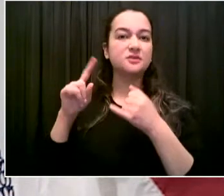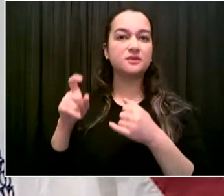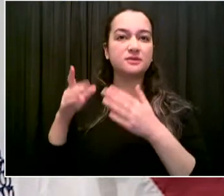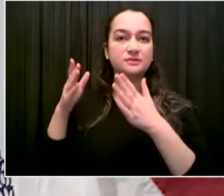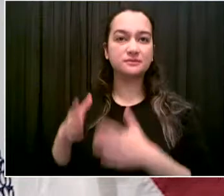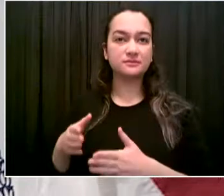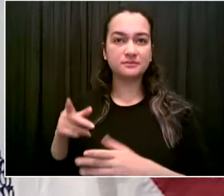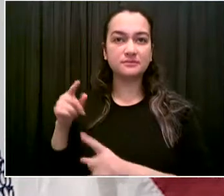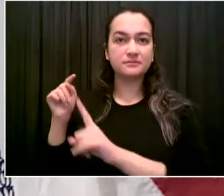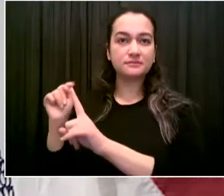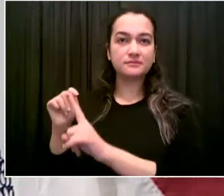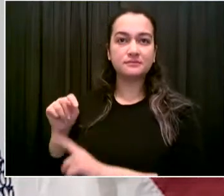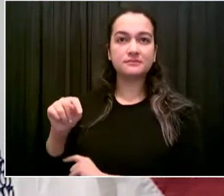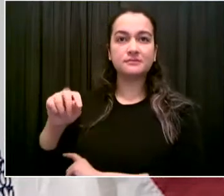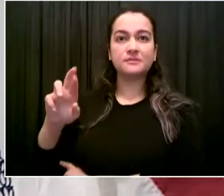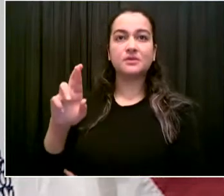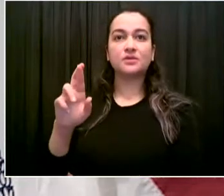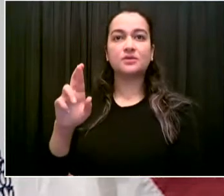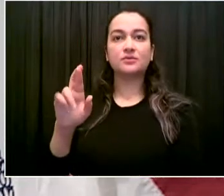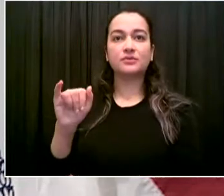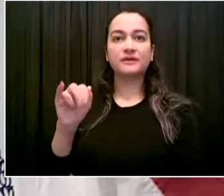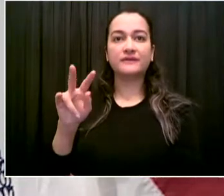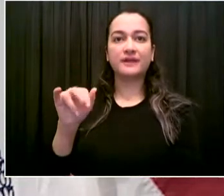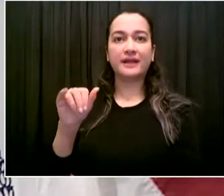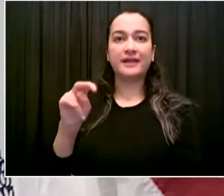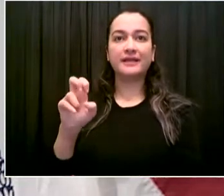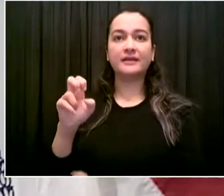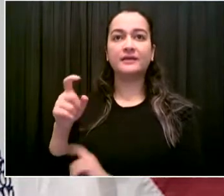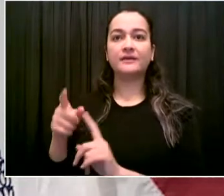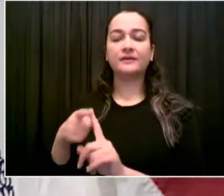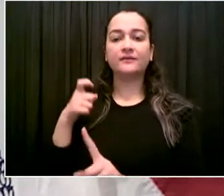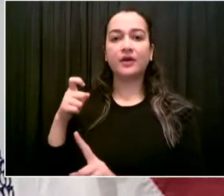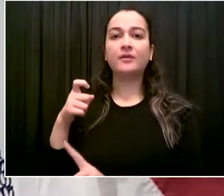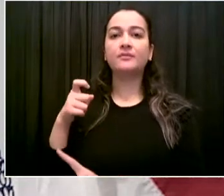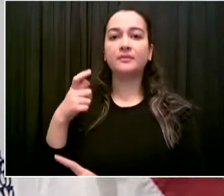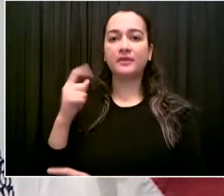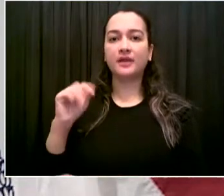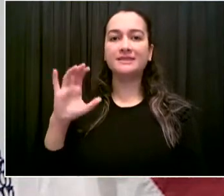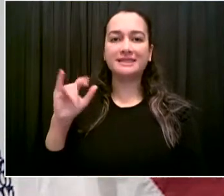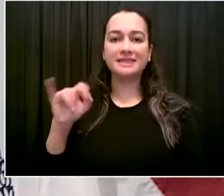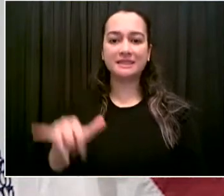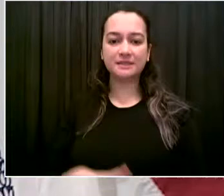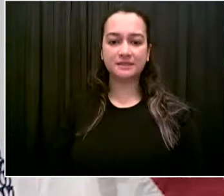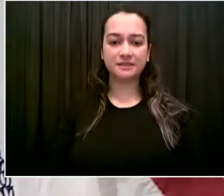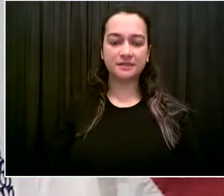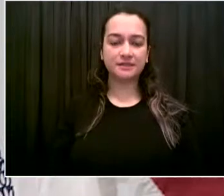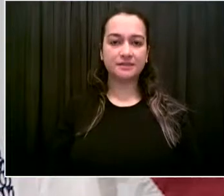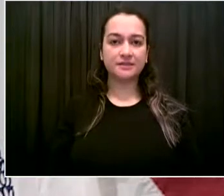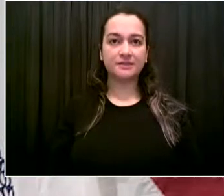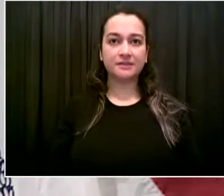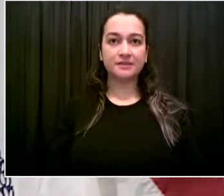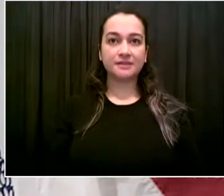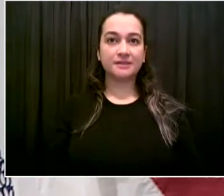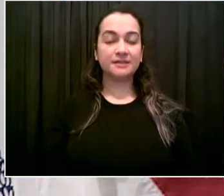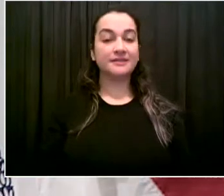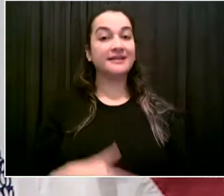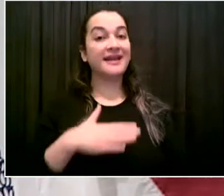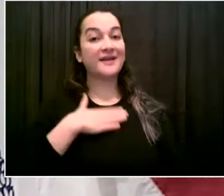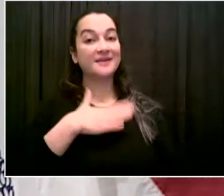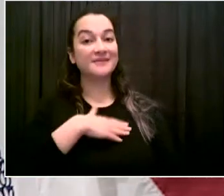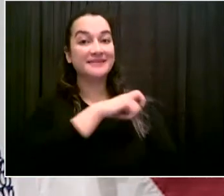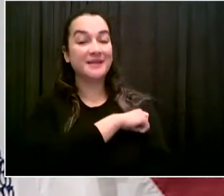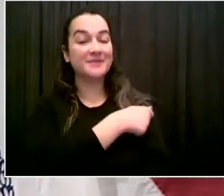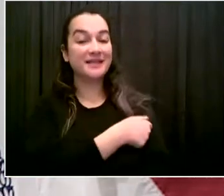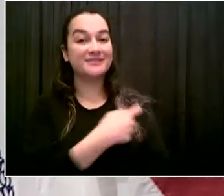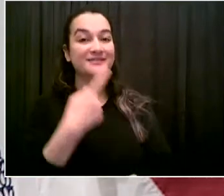Hi, Mr. Mayor. Happy St. Patrick's Day. Happy St. Patrick's Day. How you doing? Good, good. Thanks for taking my question. And again, as always,